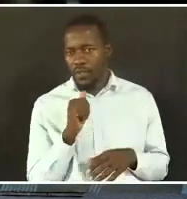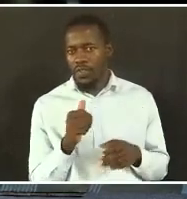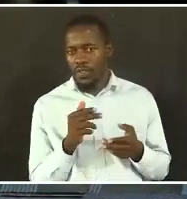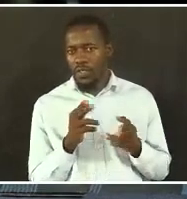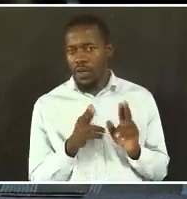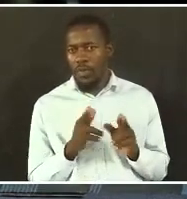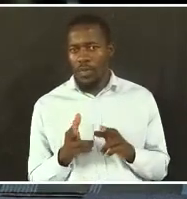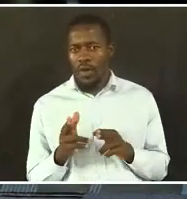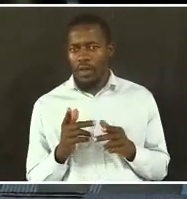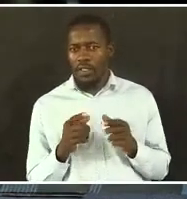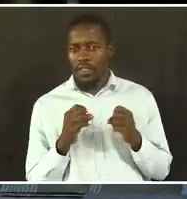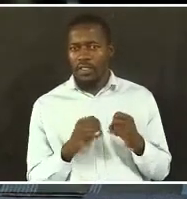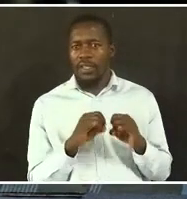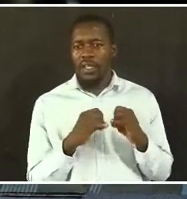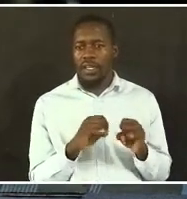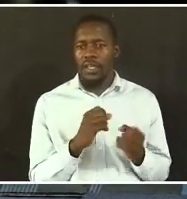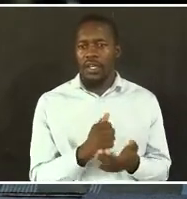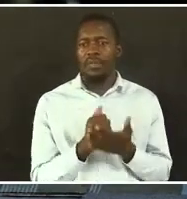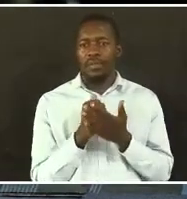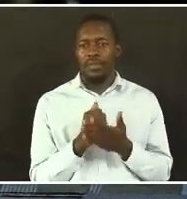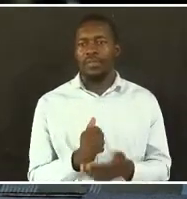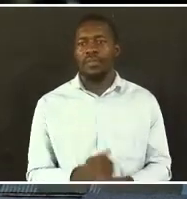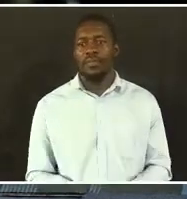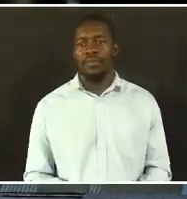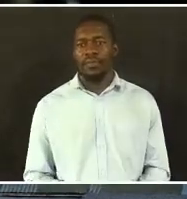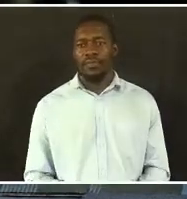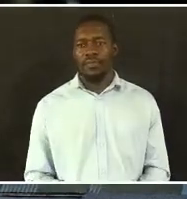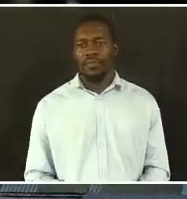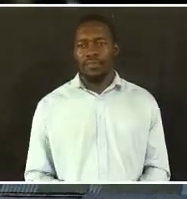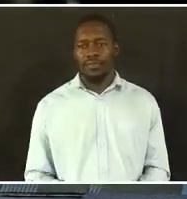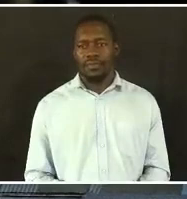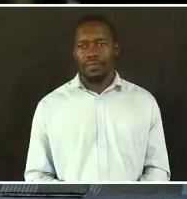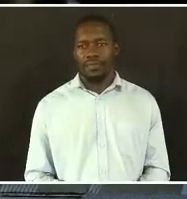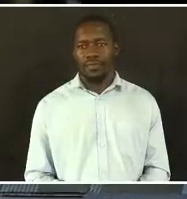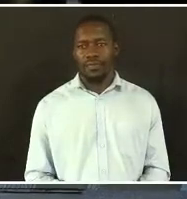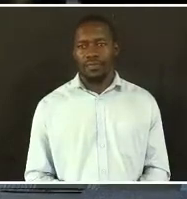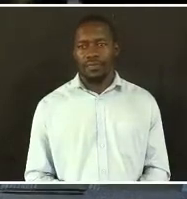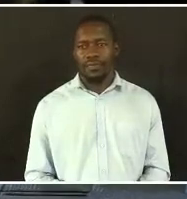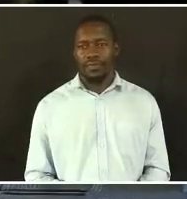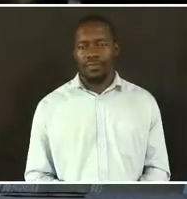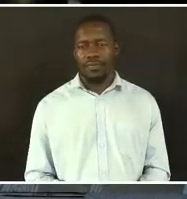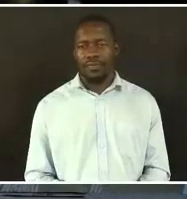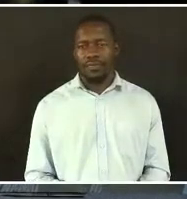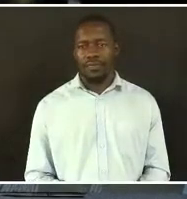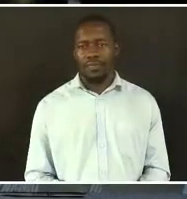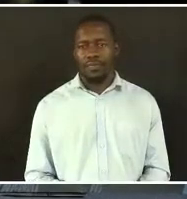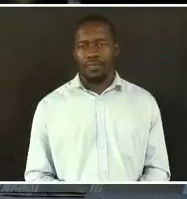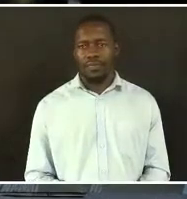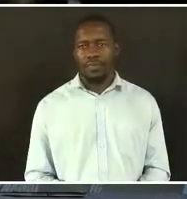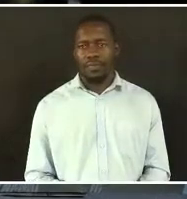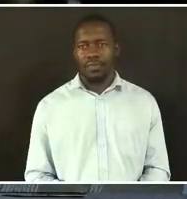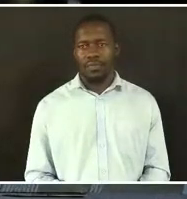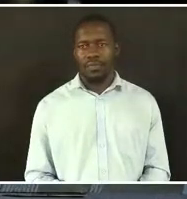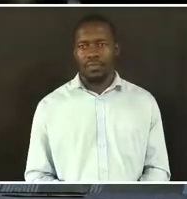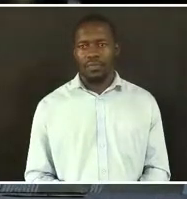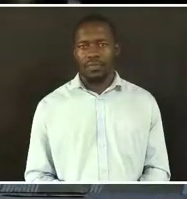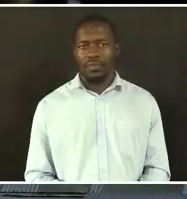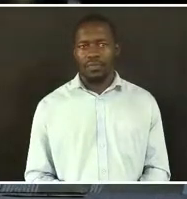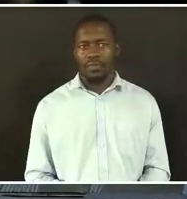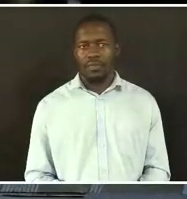caregiver, all right? Then there's another principle called non-maleficence, which means do no